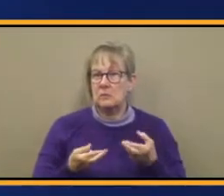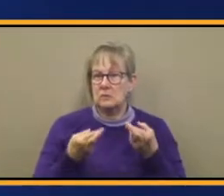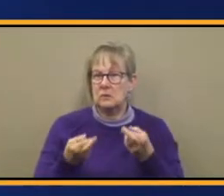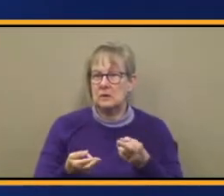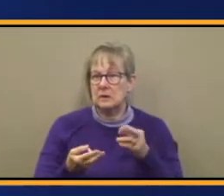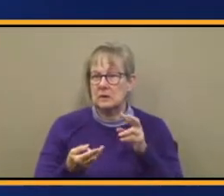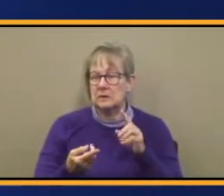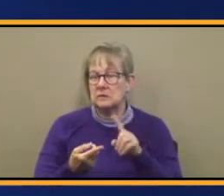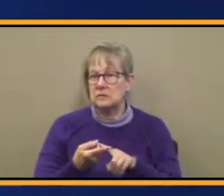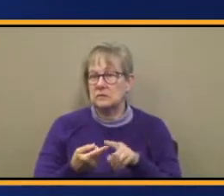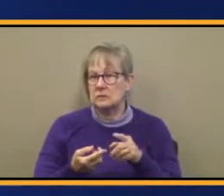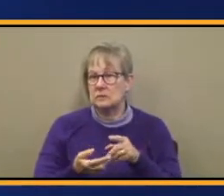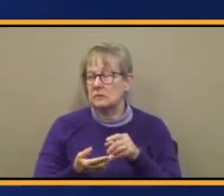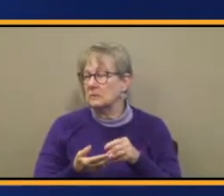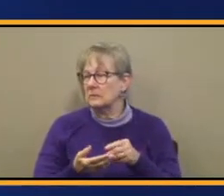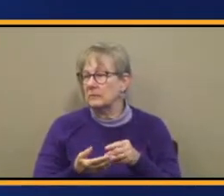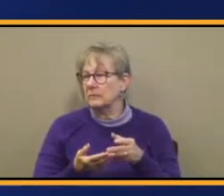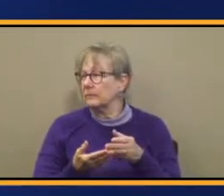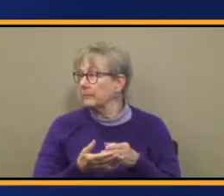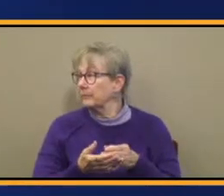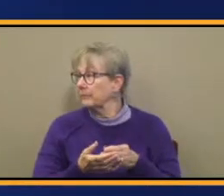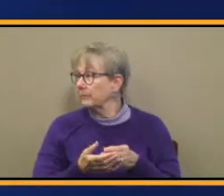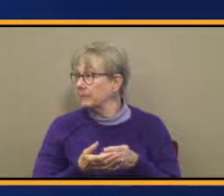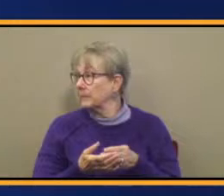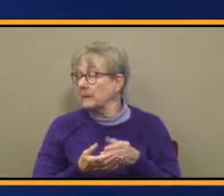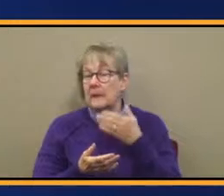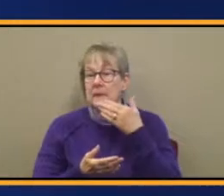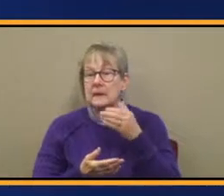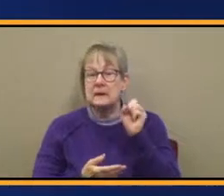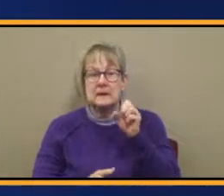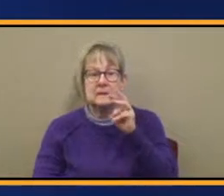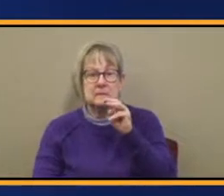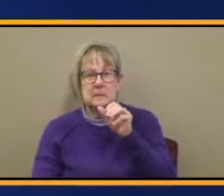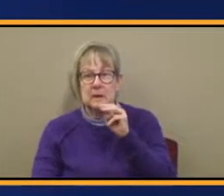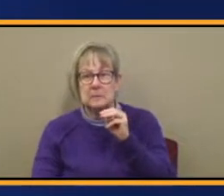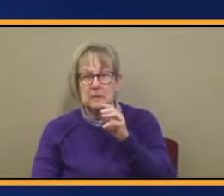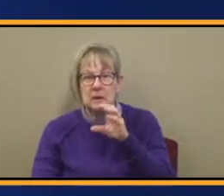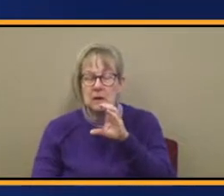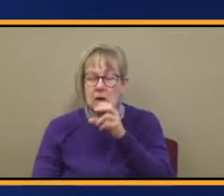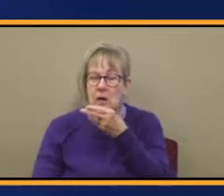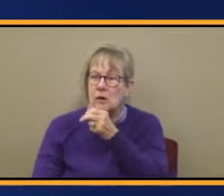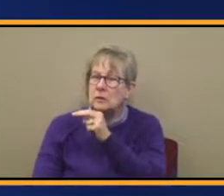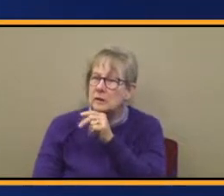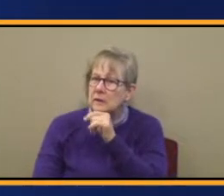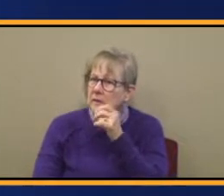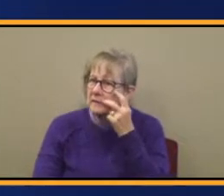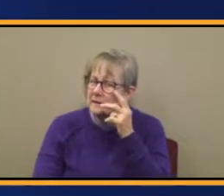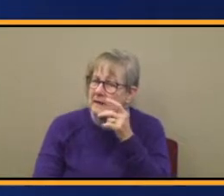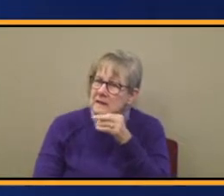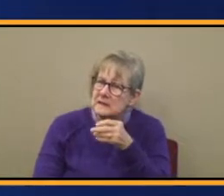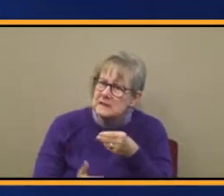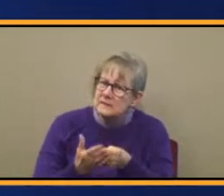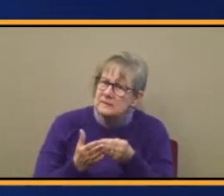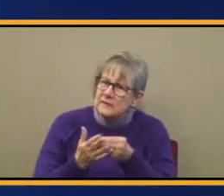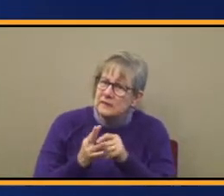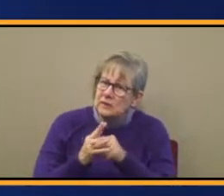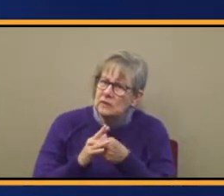term. Thank you, sir. Yes, ma'am. Representative Hernandez. I just don't see the funding source on this item.